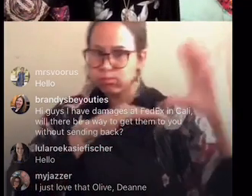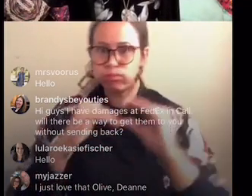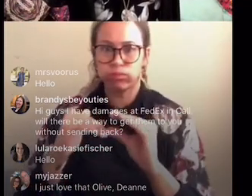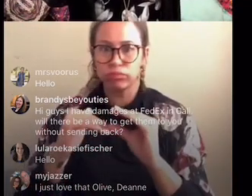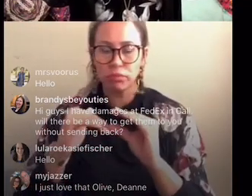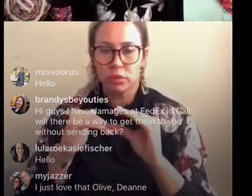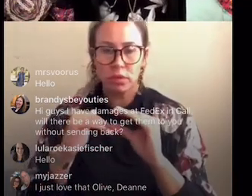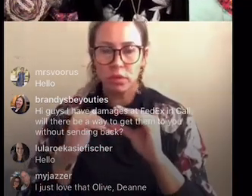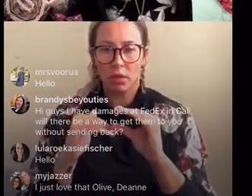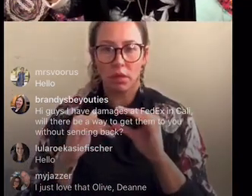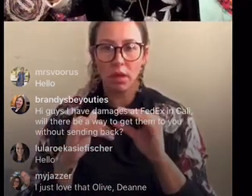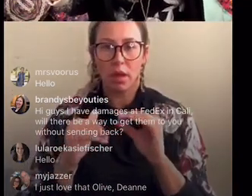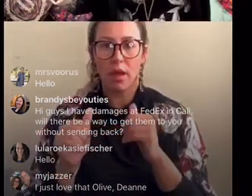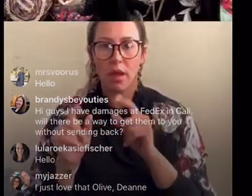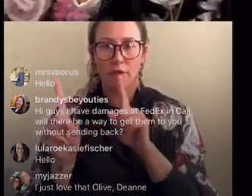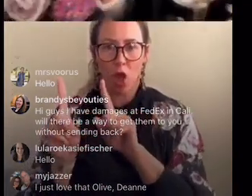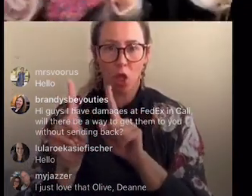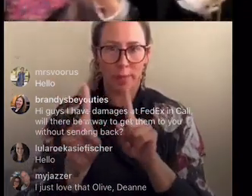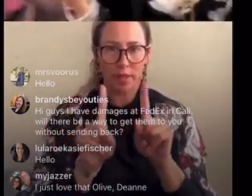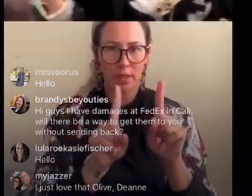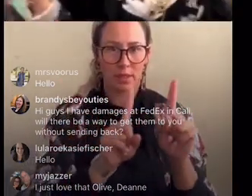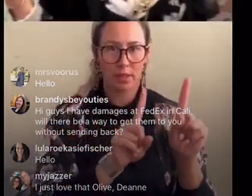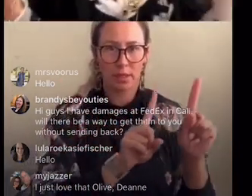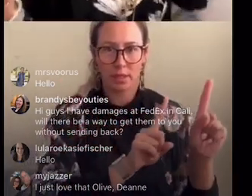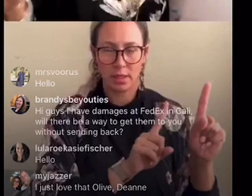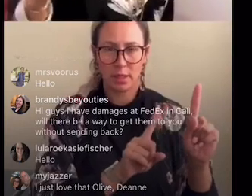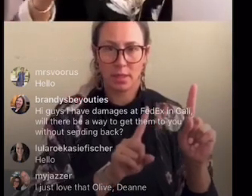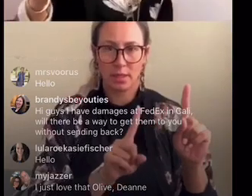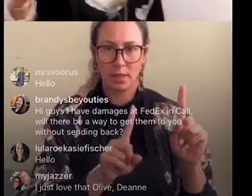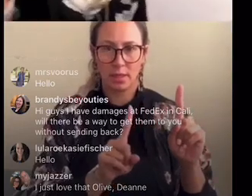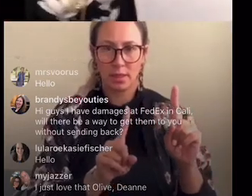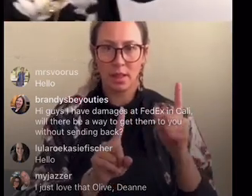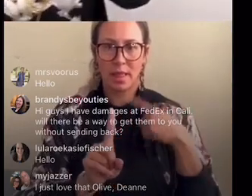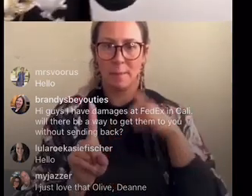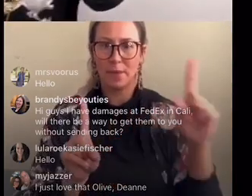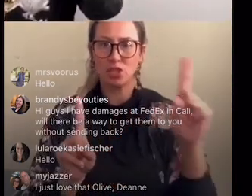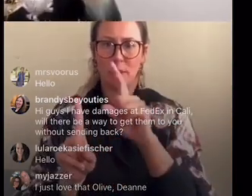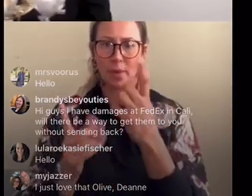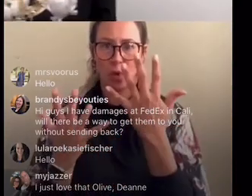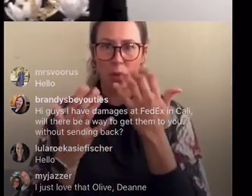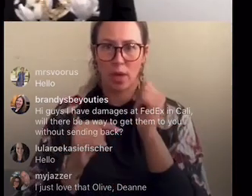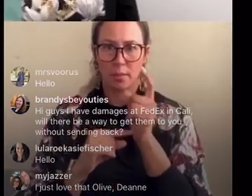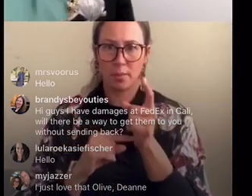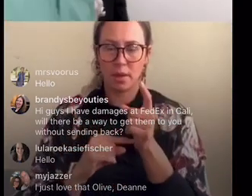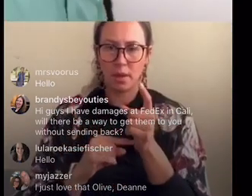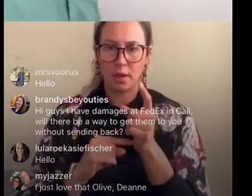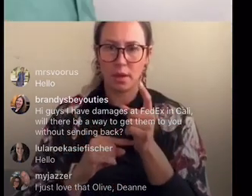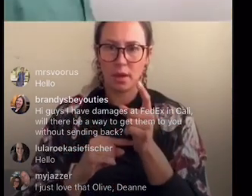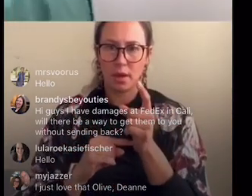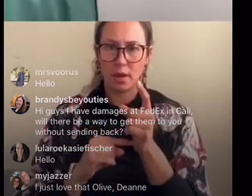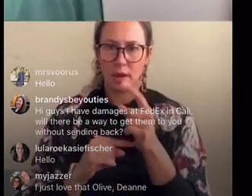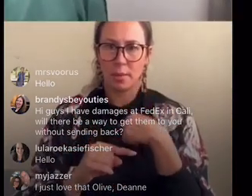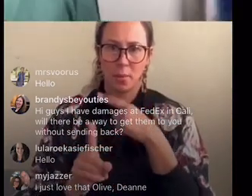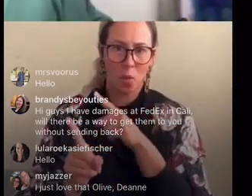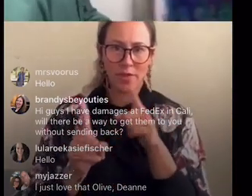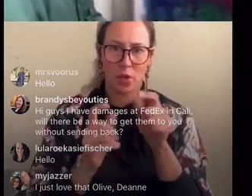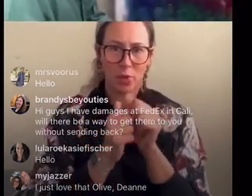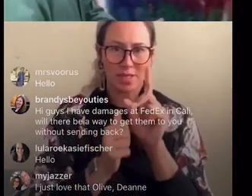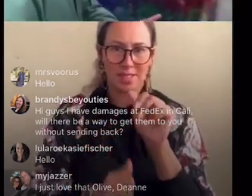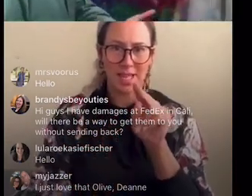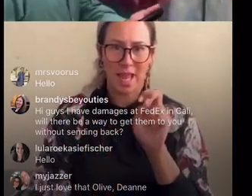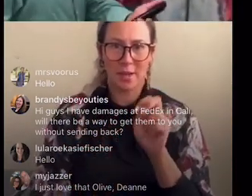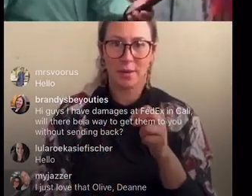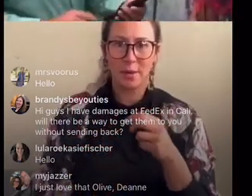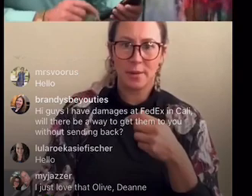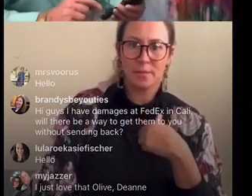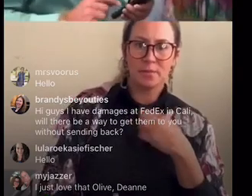me as I move over here. Okay? Wait 1 second. Let me jump in. You should jump in over here. I'm going to jump in over here with you. I just